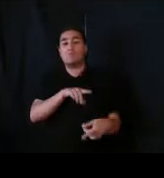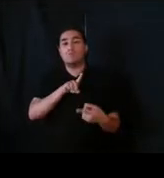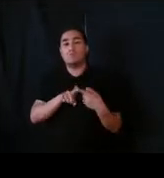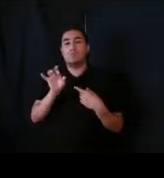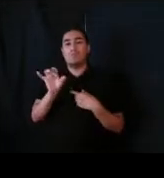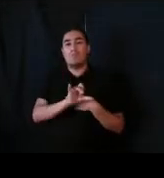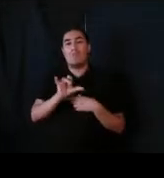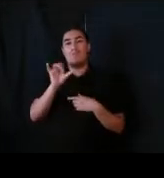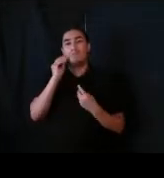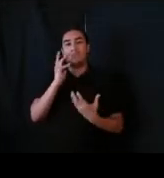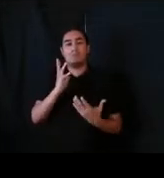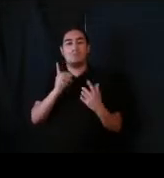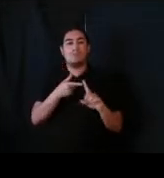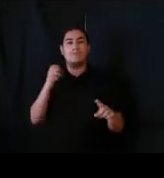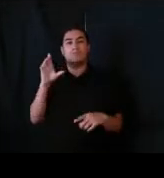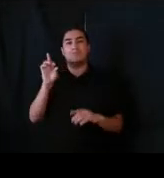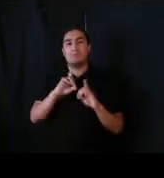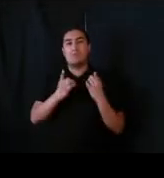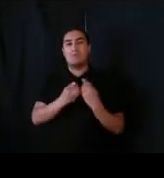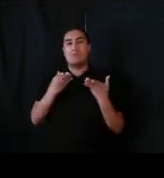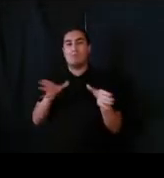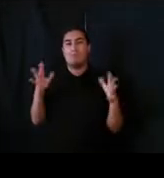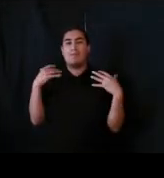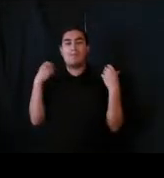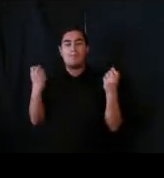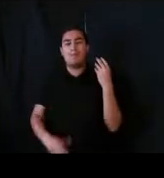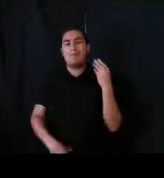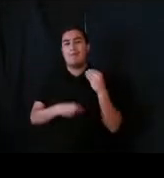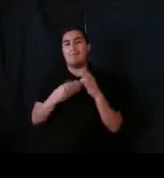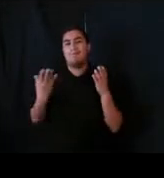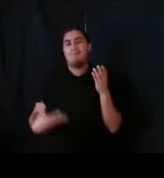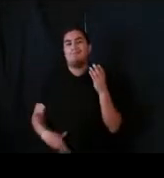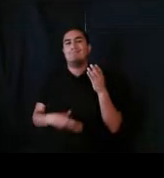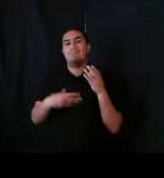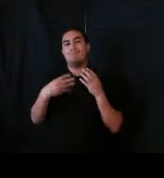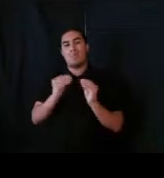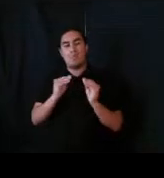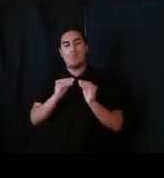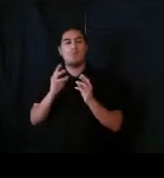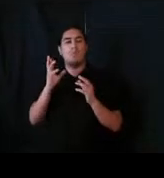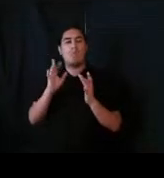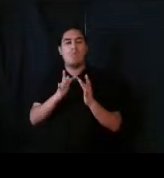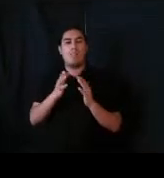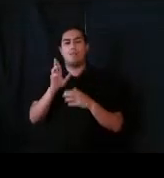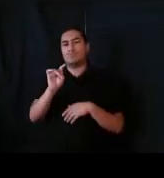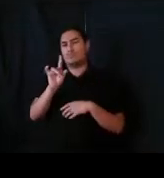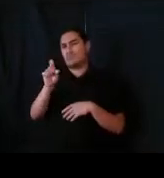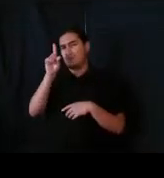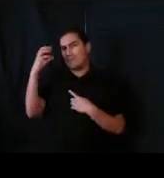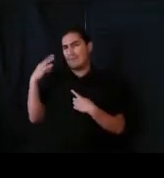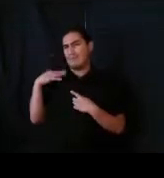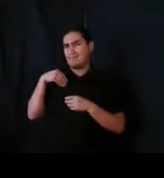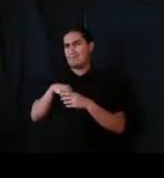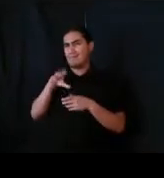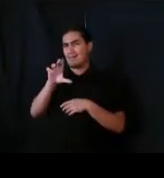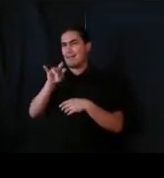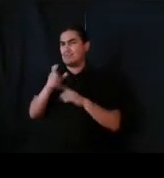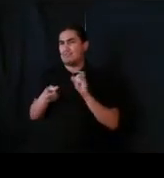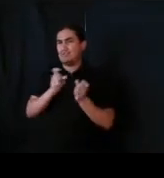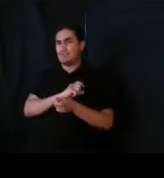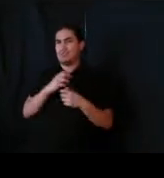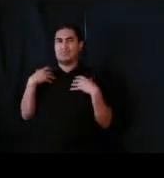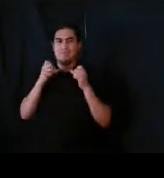received from the california department of public health we added additional public health related online tools for applicants in the climate change resilience